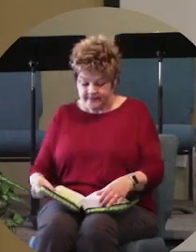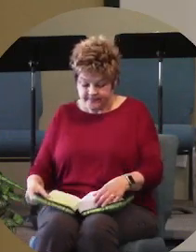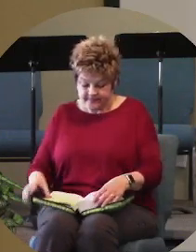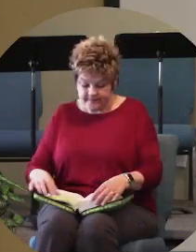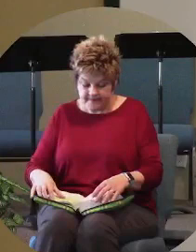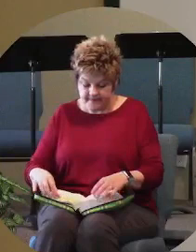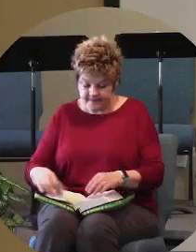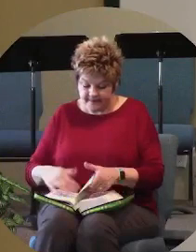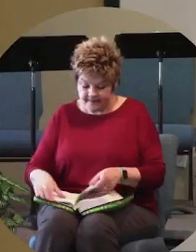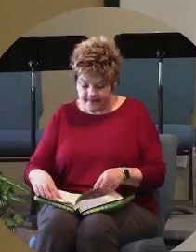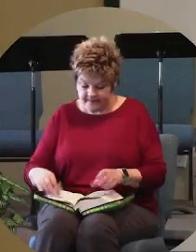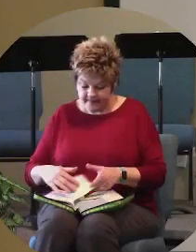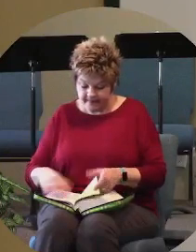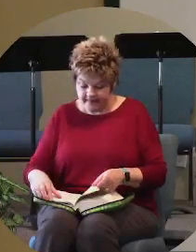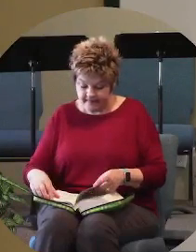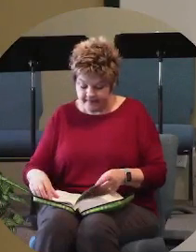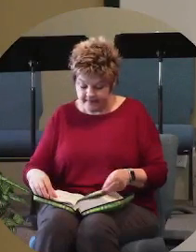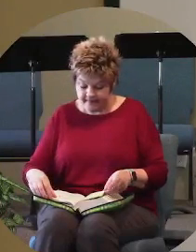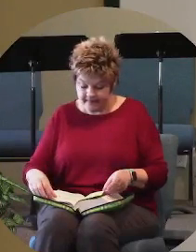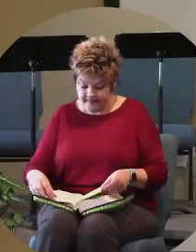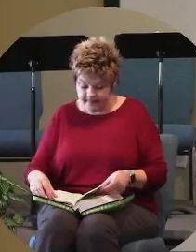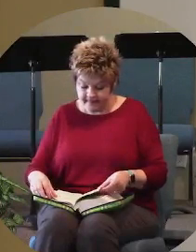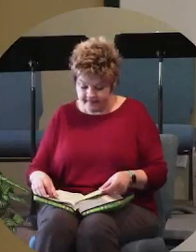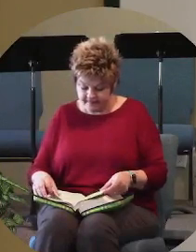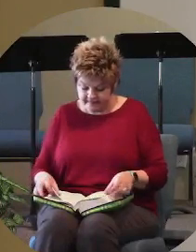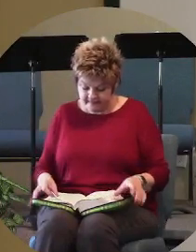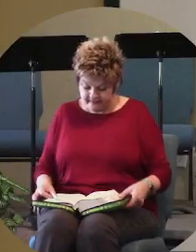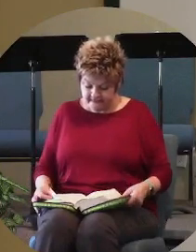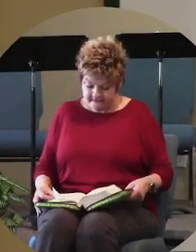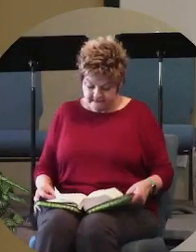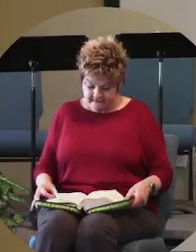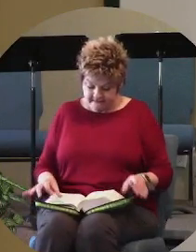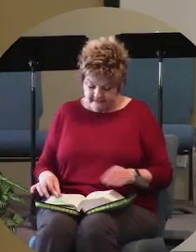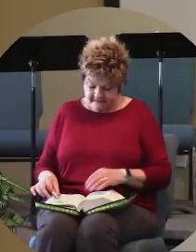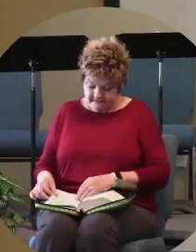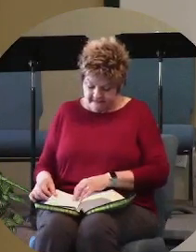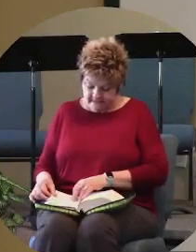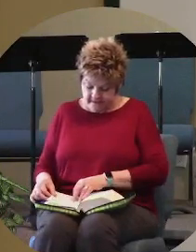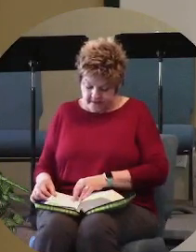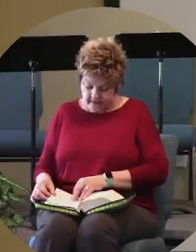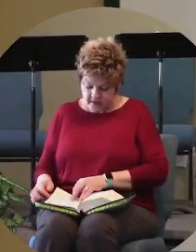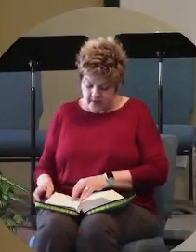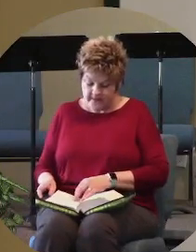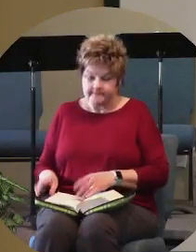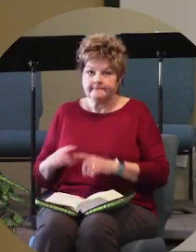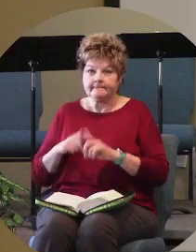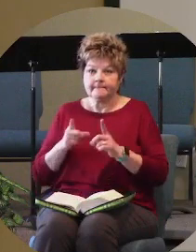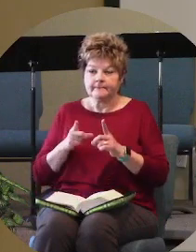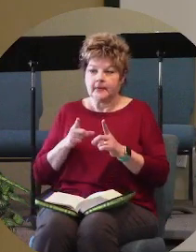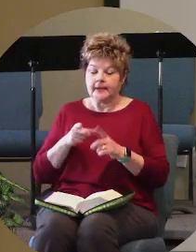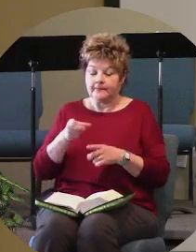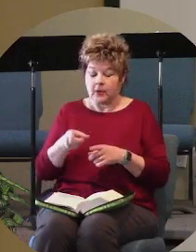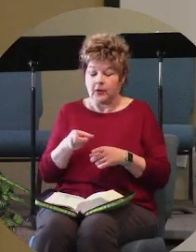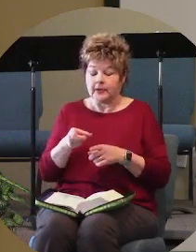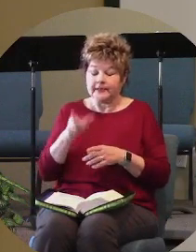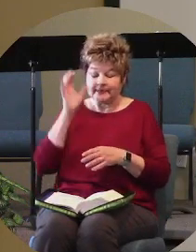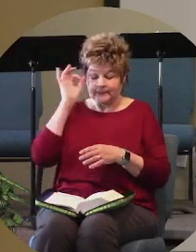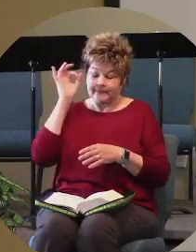And it could be a chorus that they sang or that we sang. But Paul, in his